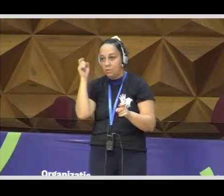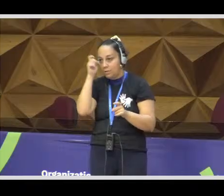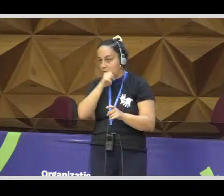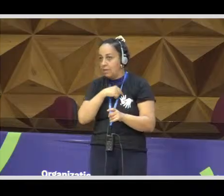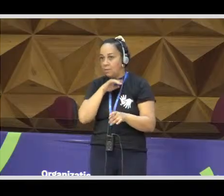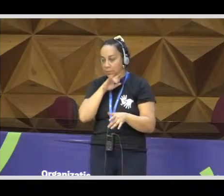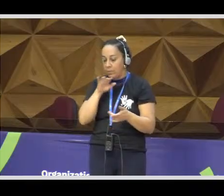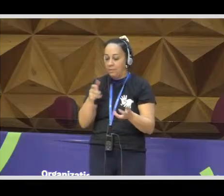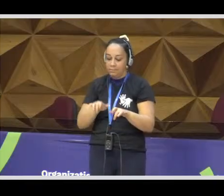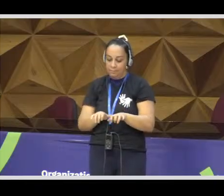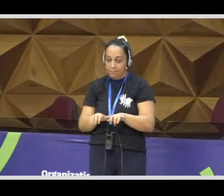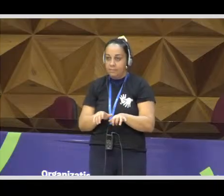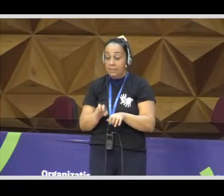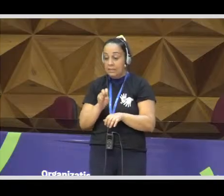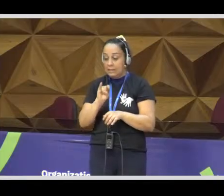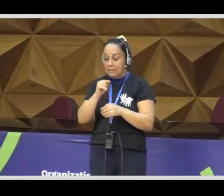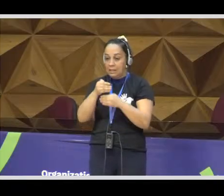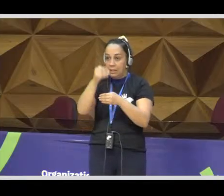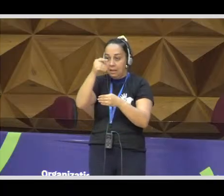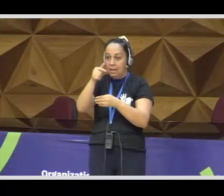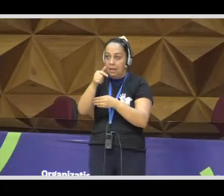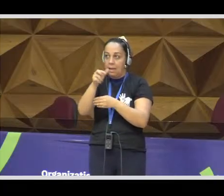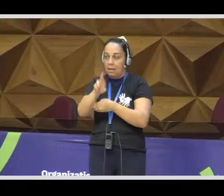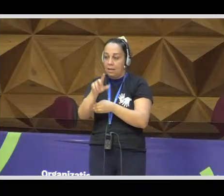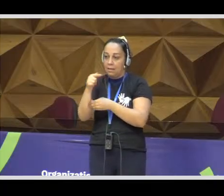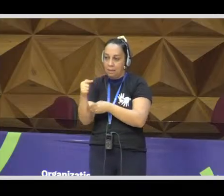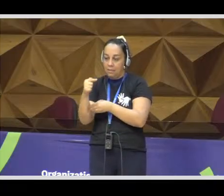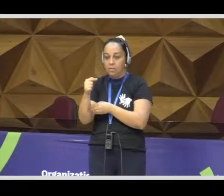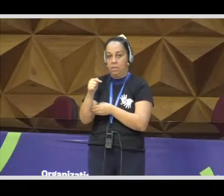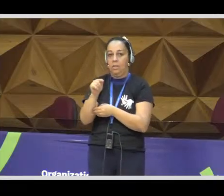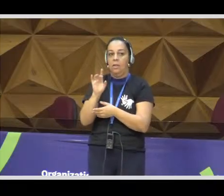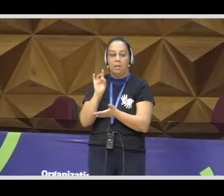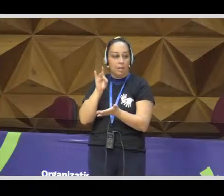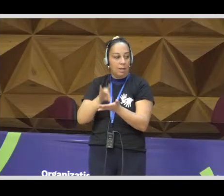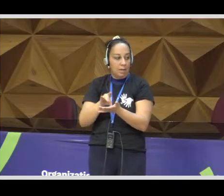mostly you're raycasting to letters of the